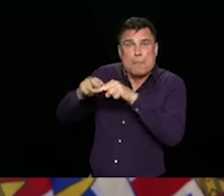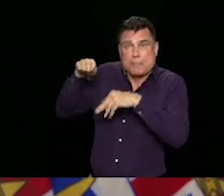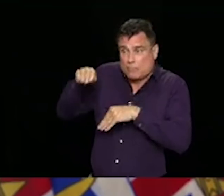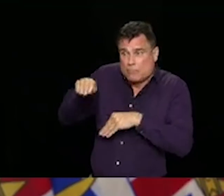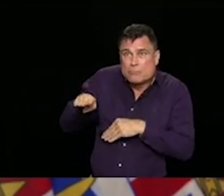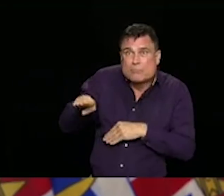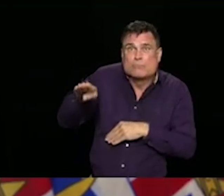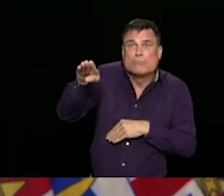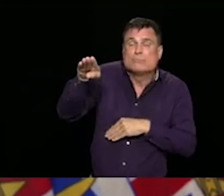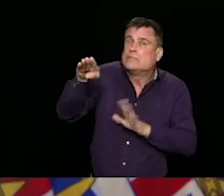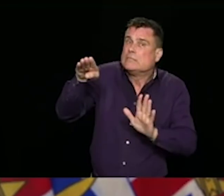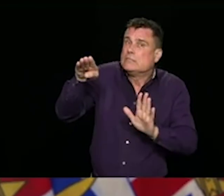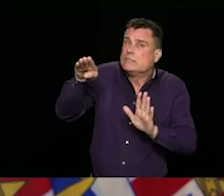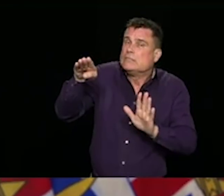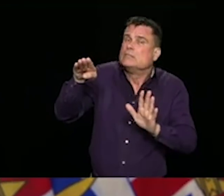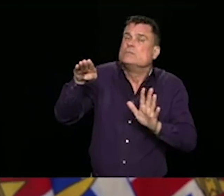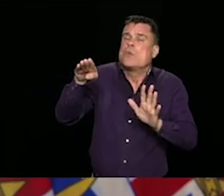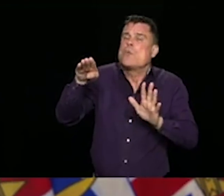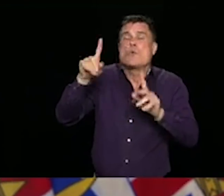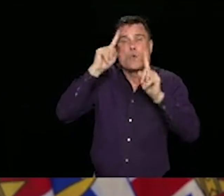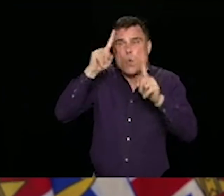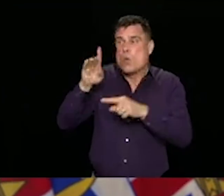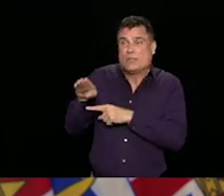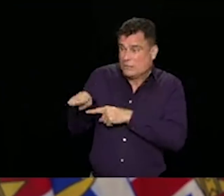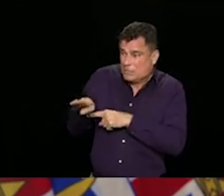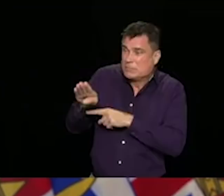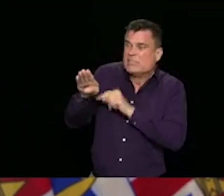as flat as we possibly can, as we look to